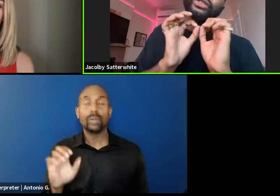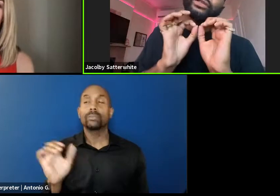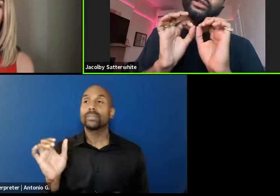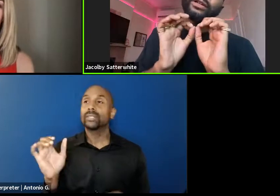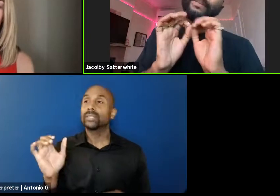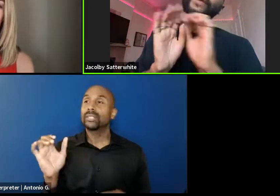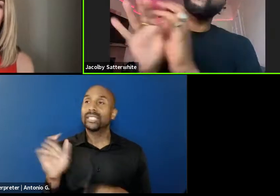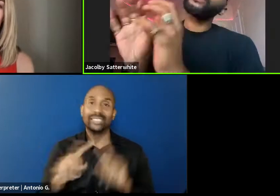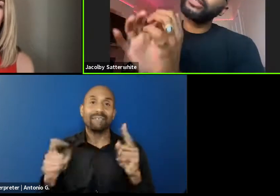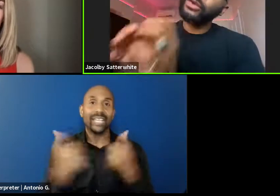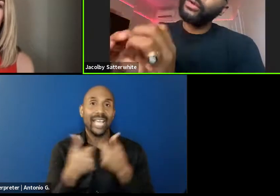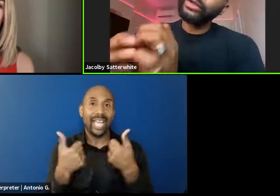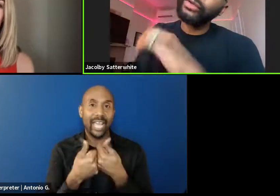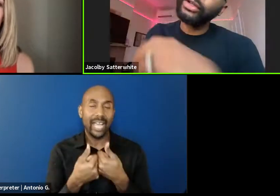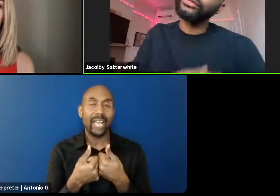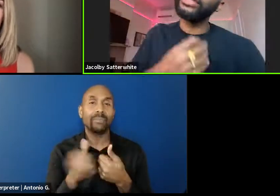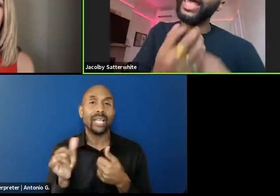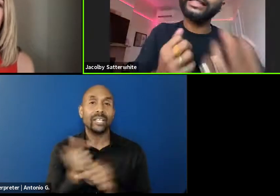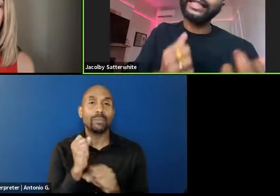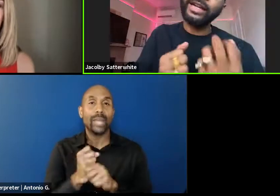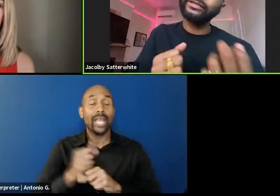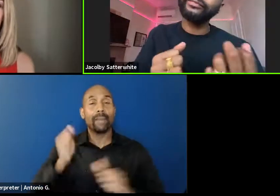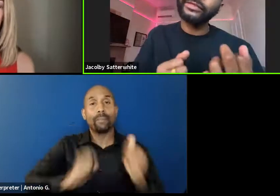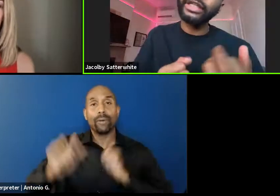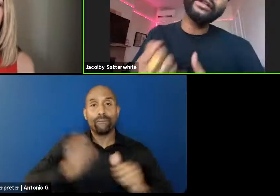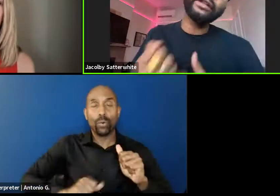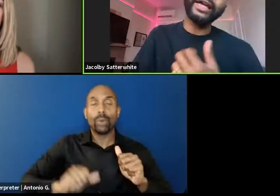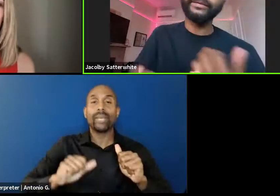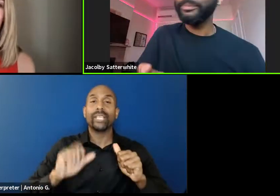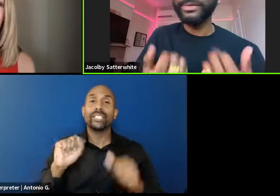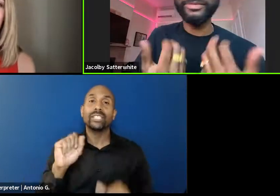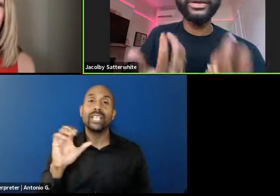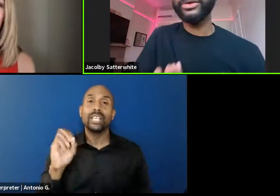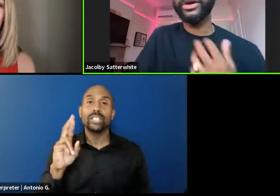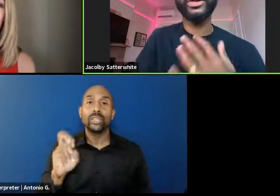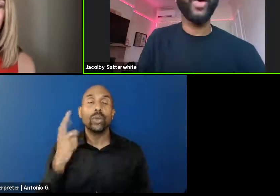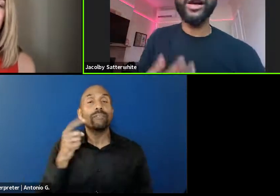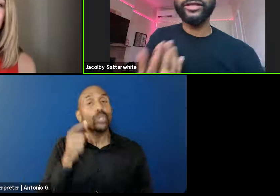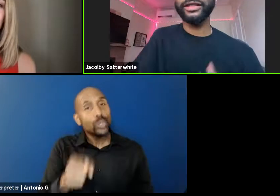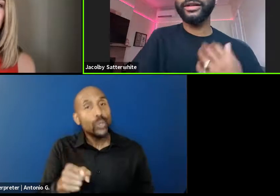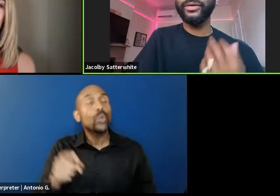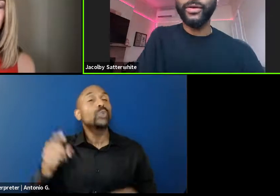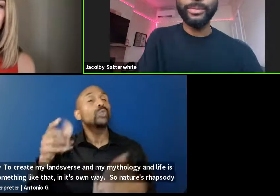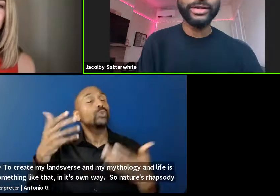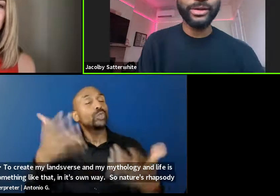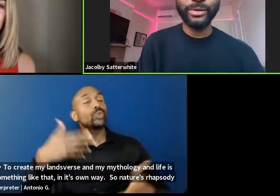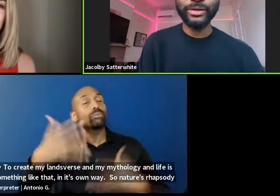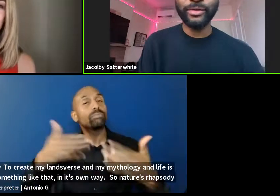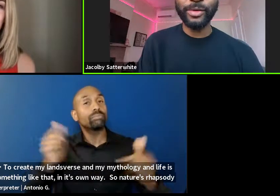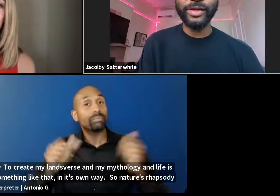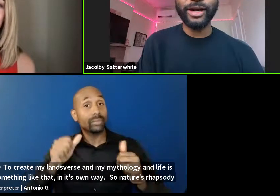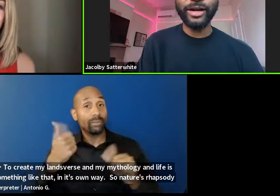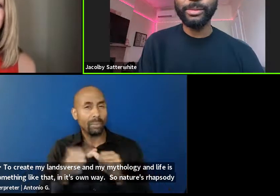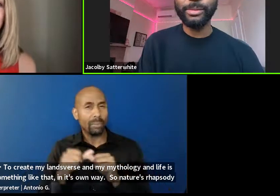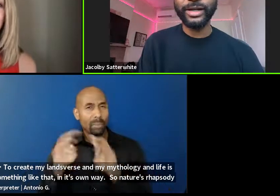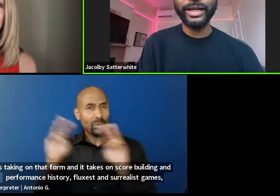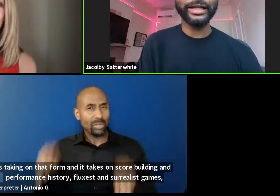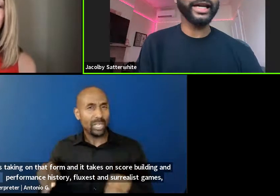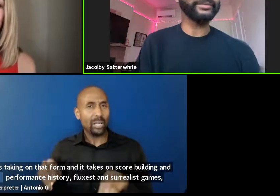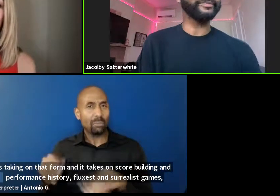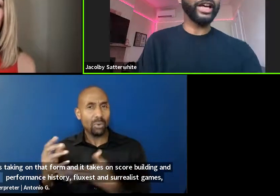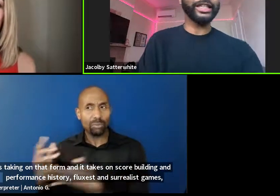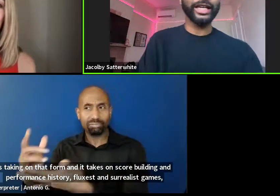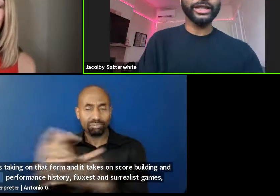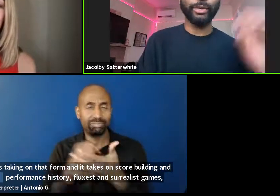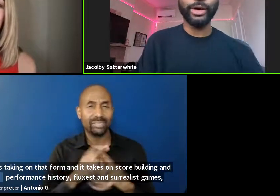like performance scores for you to act out. You know, like museums were acquiring a lot of performance scores from Marina Abramovic